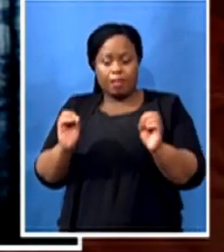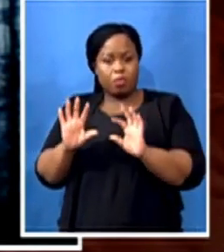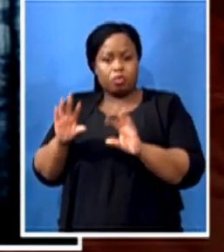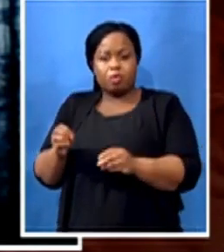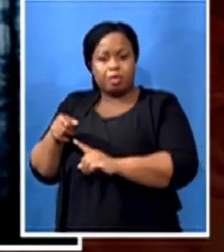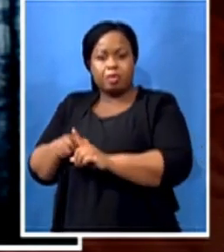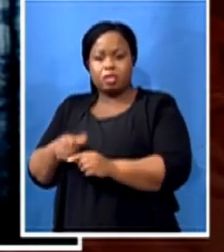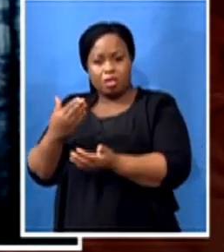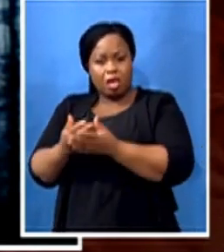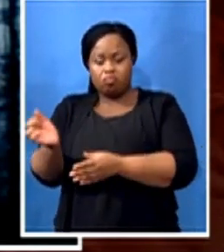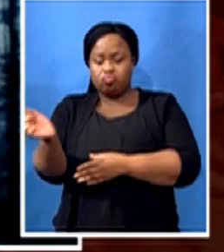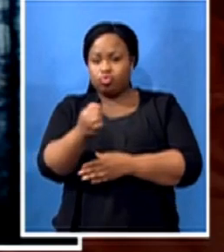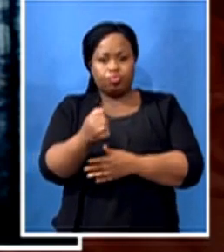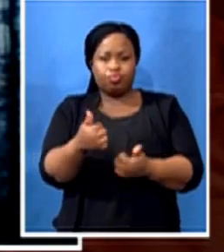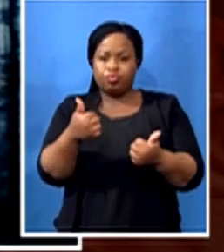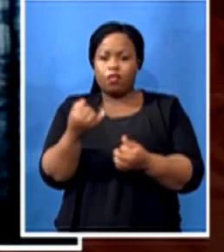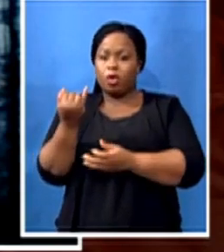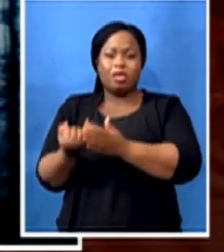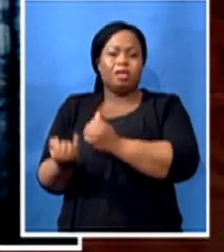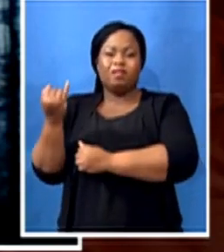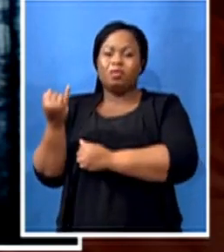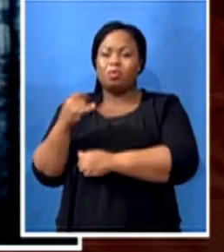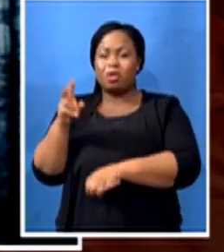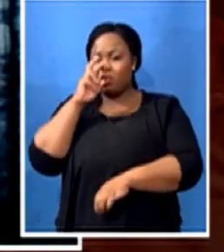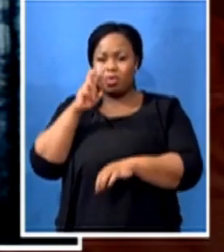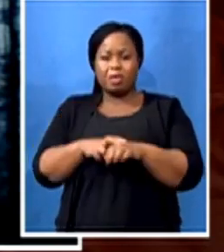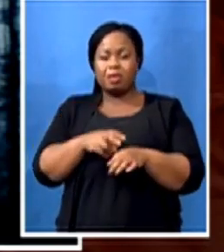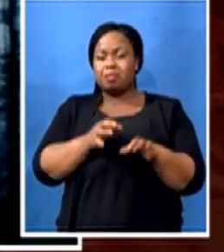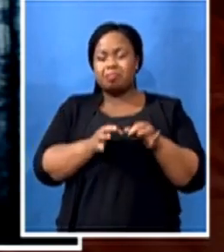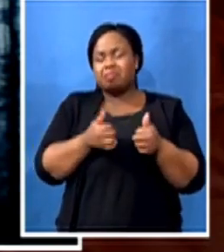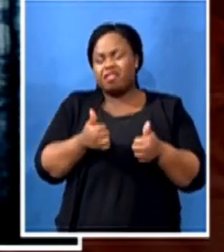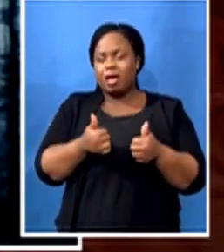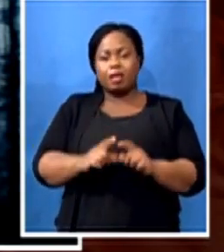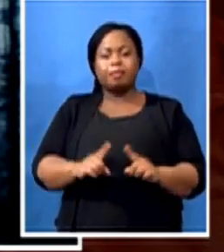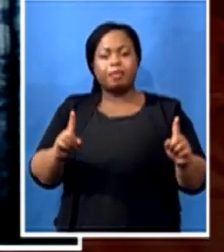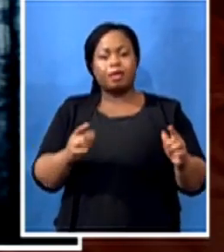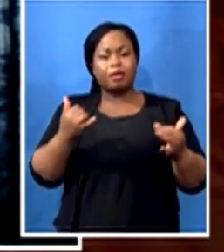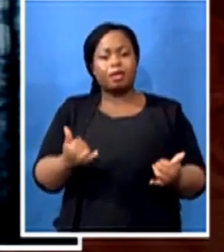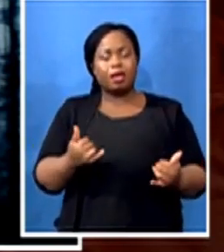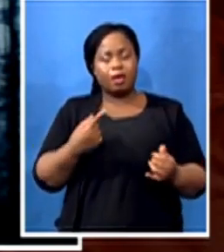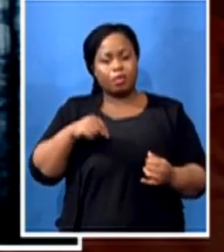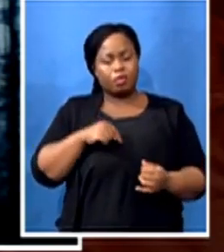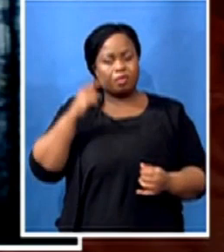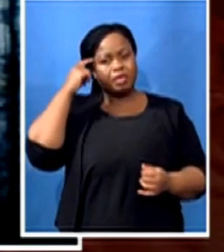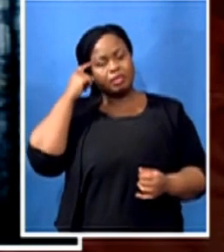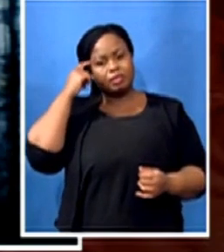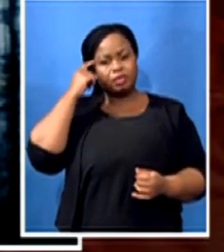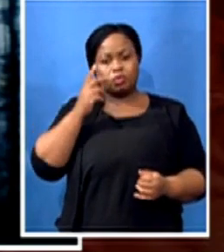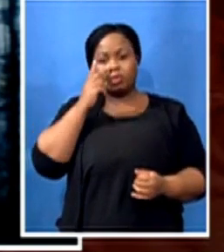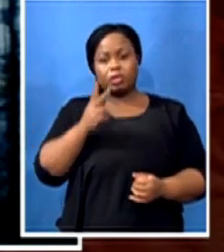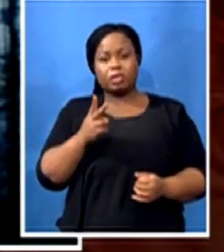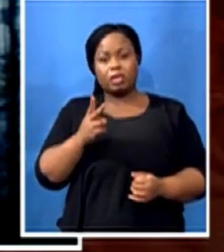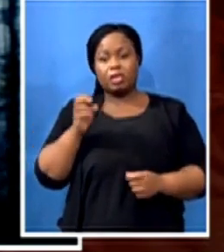case. Again, it comes back to the point is what ultimately will be the influence of that in terms of decision